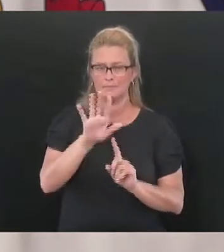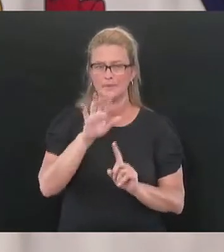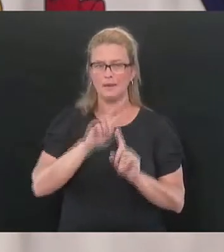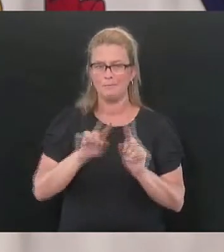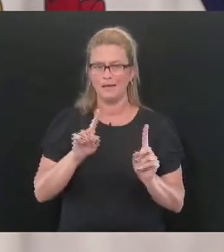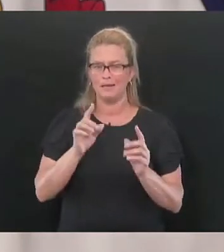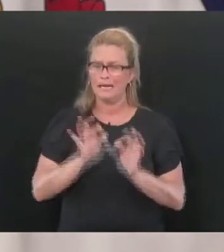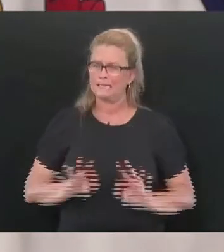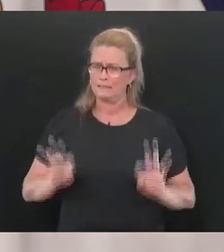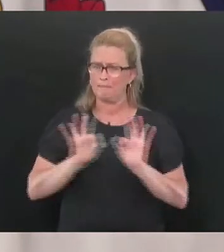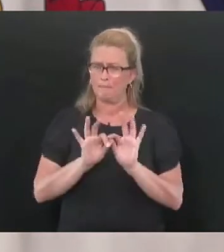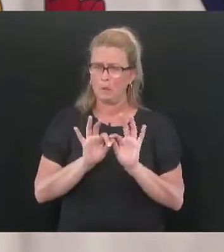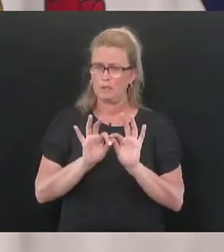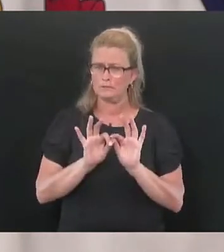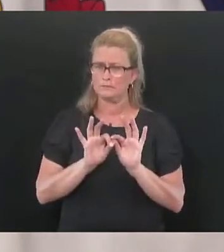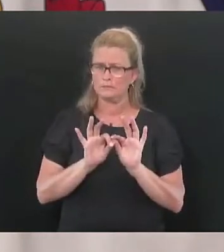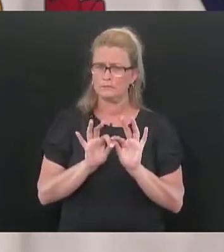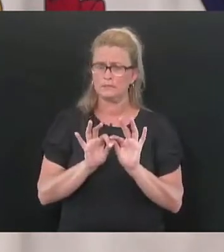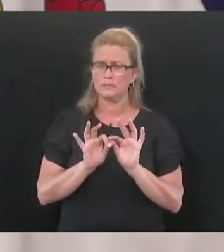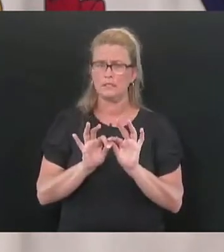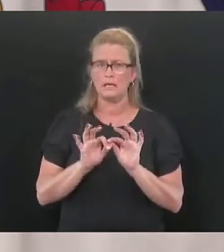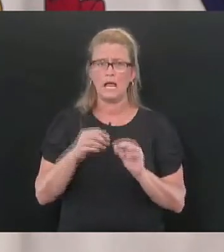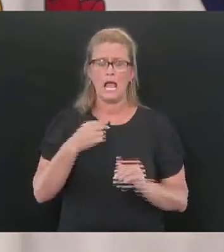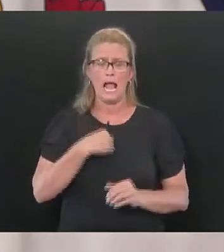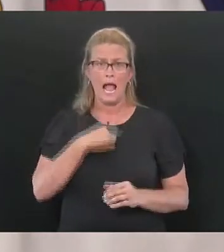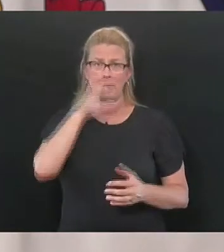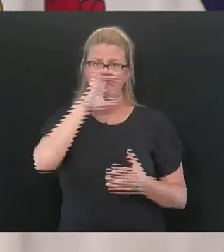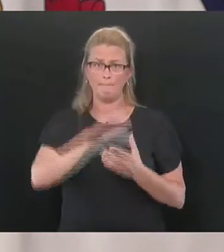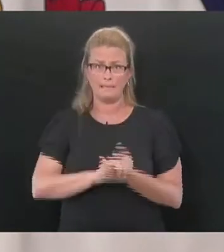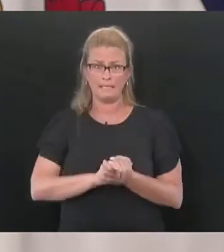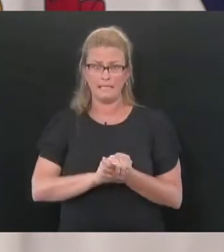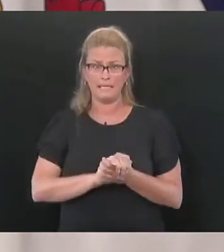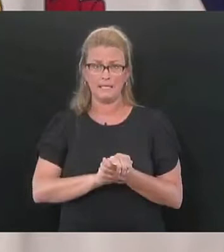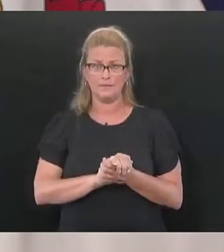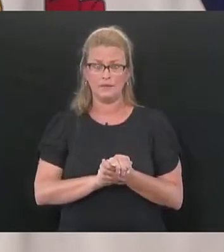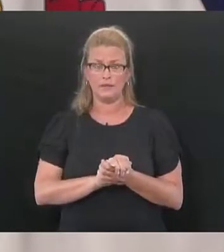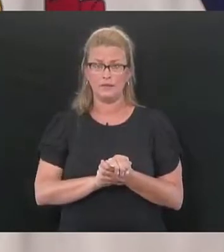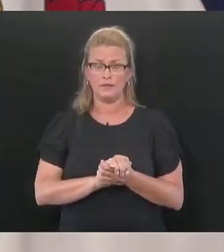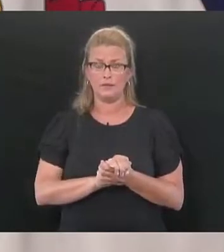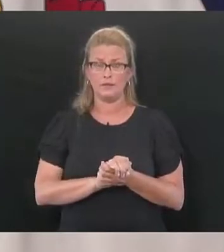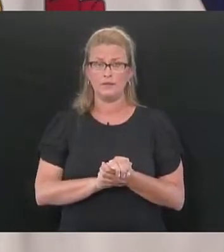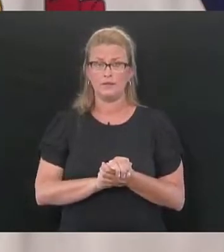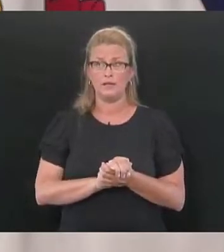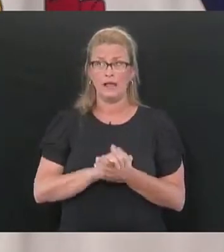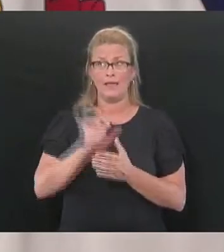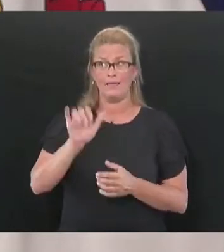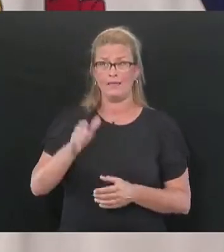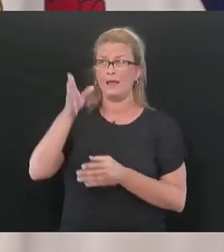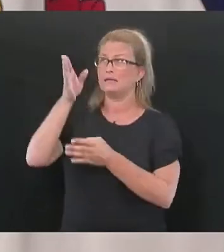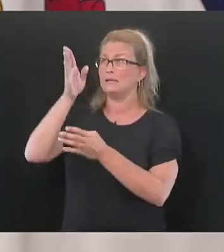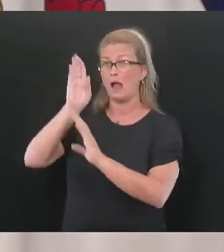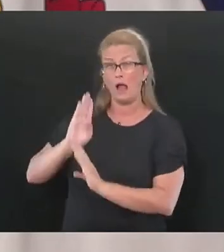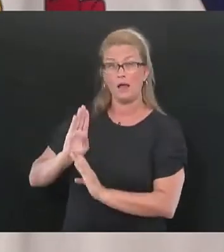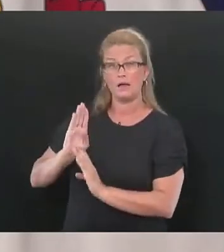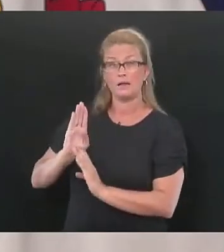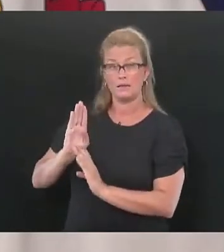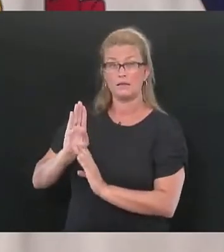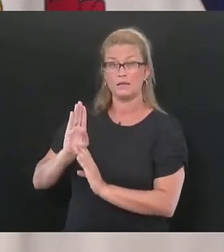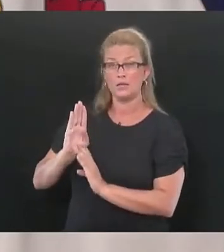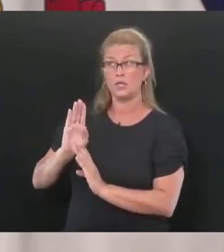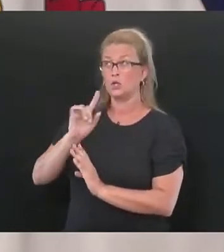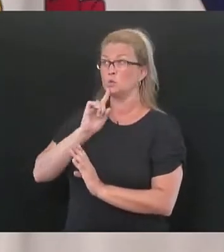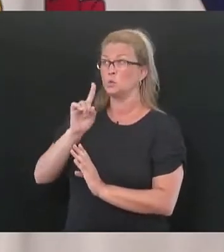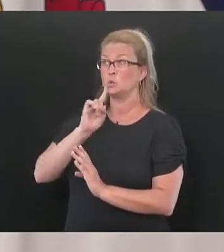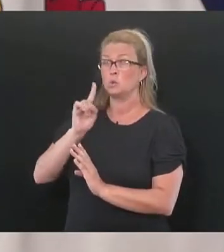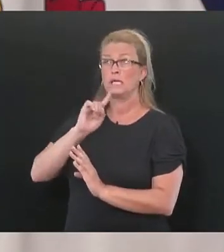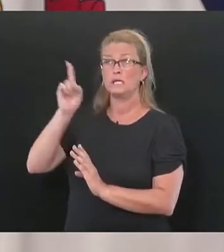me. I truly believe in our lives that God above is in charge